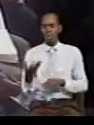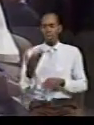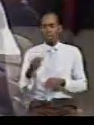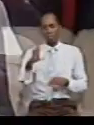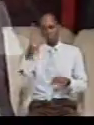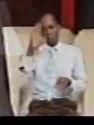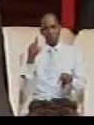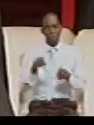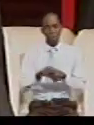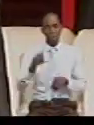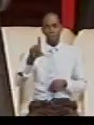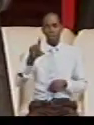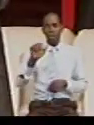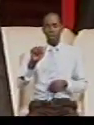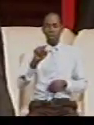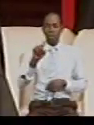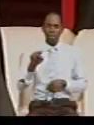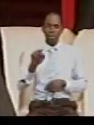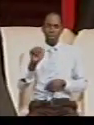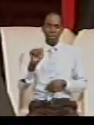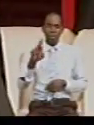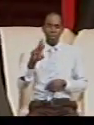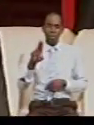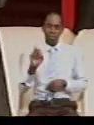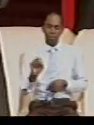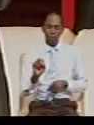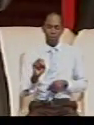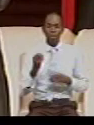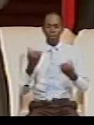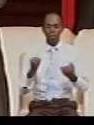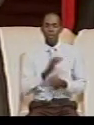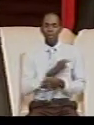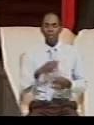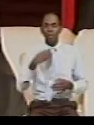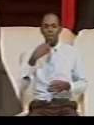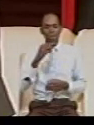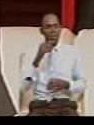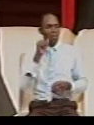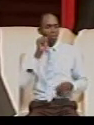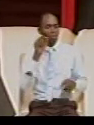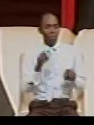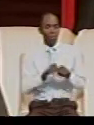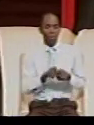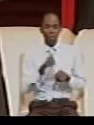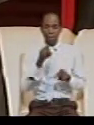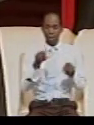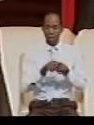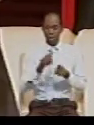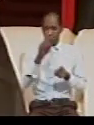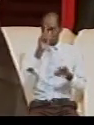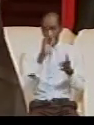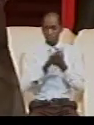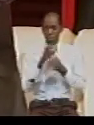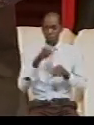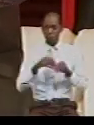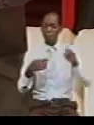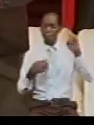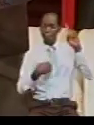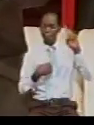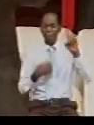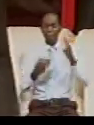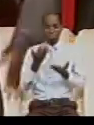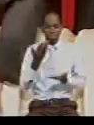you believe in me, though he had been dead, he'll come alive